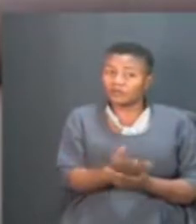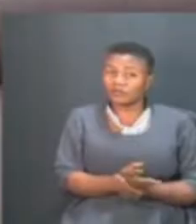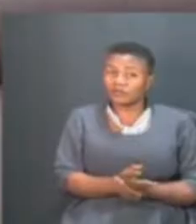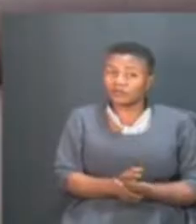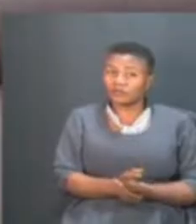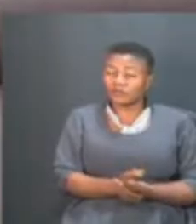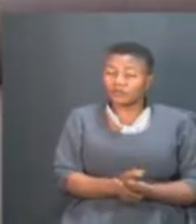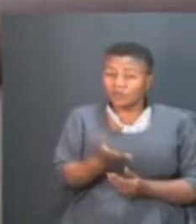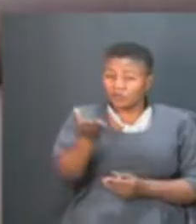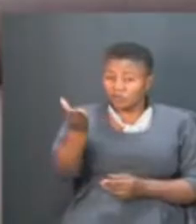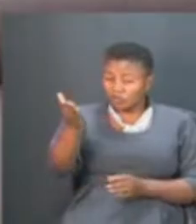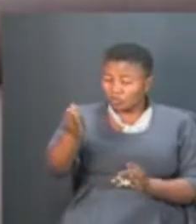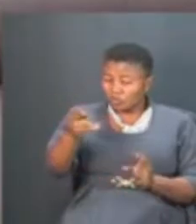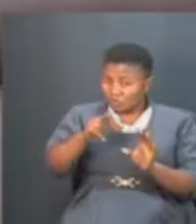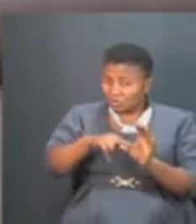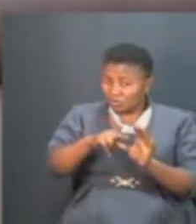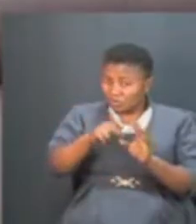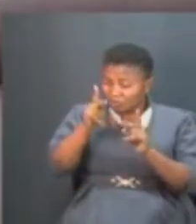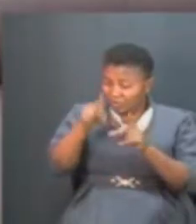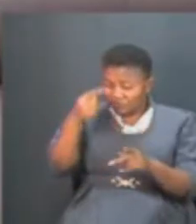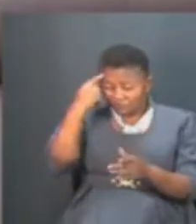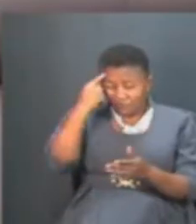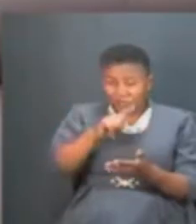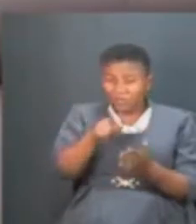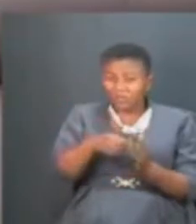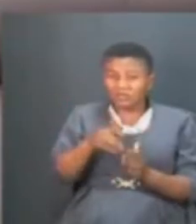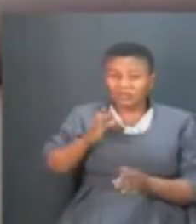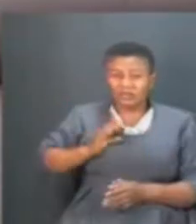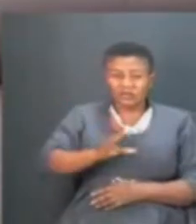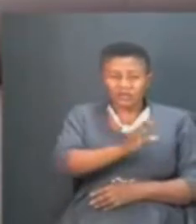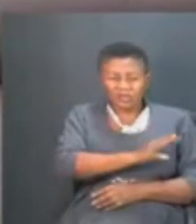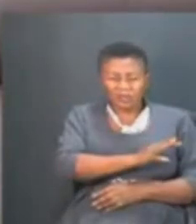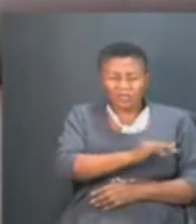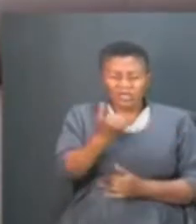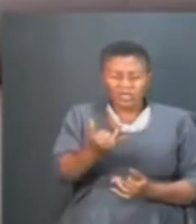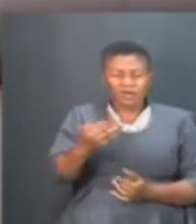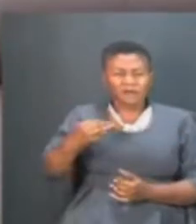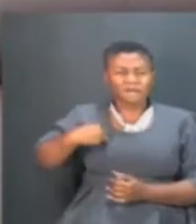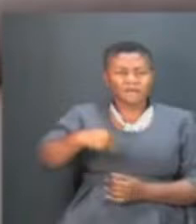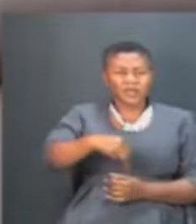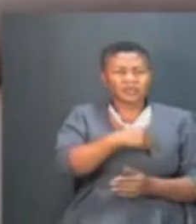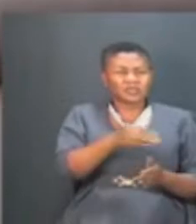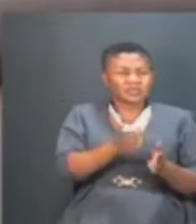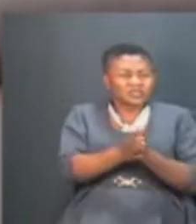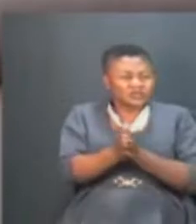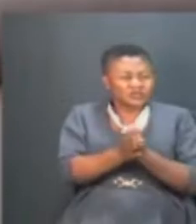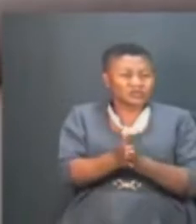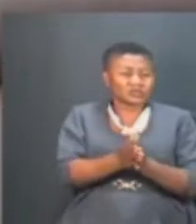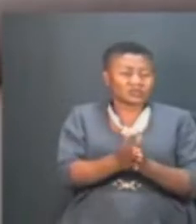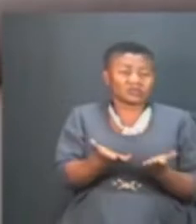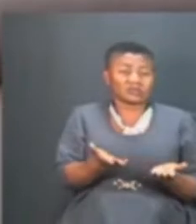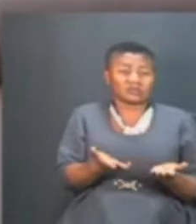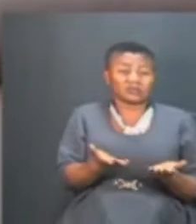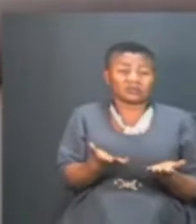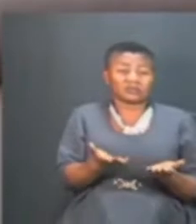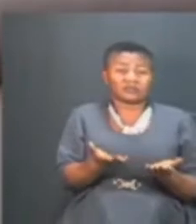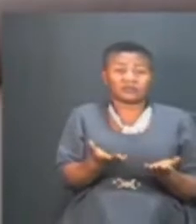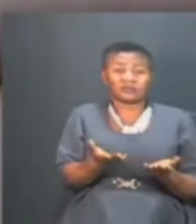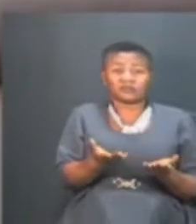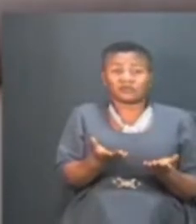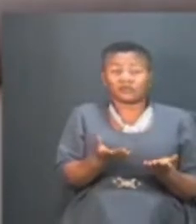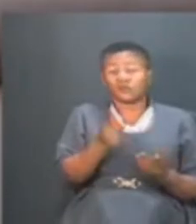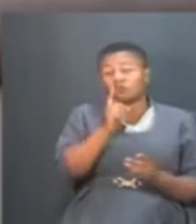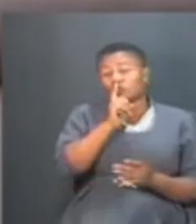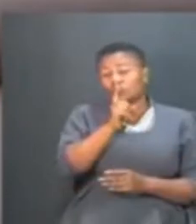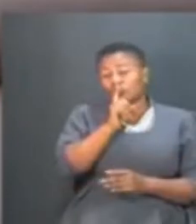and you are the chair of this committee. Members are interested in, no, yes, but you see, it's been lying